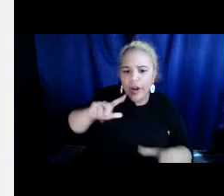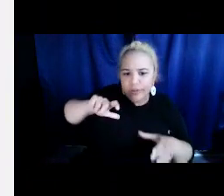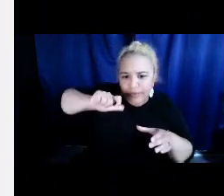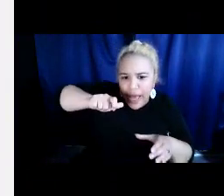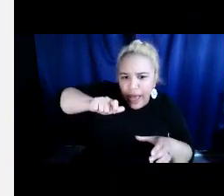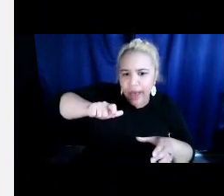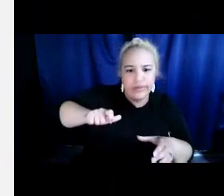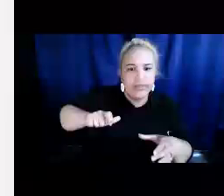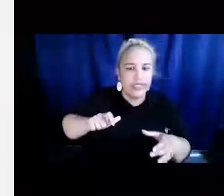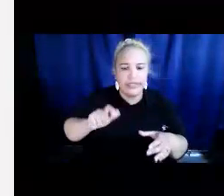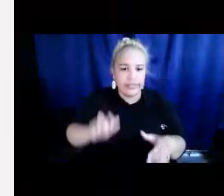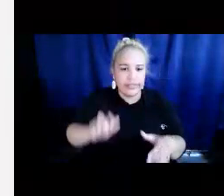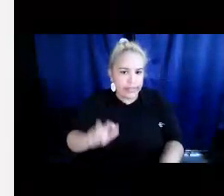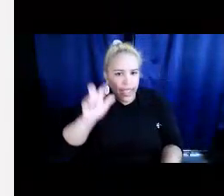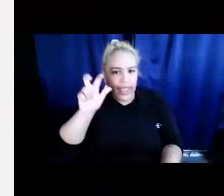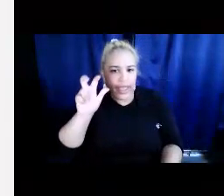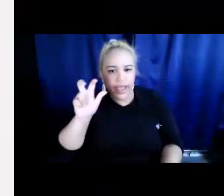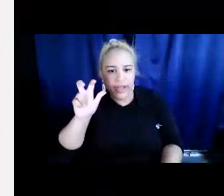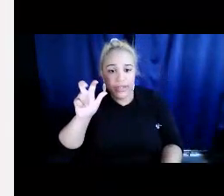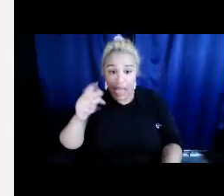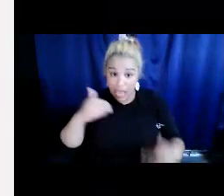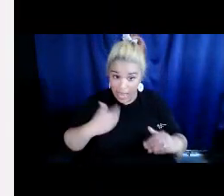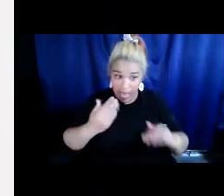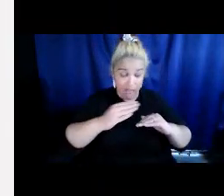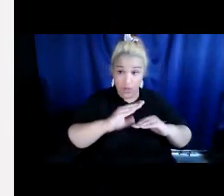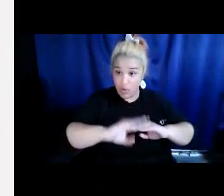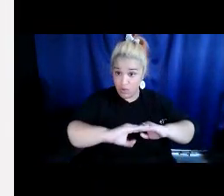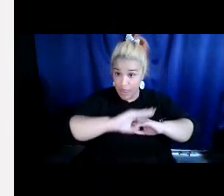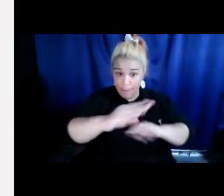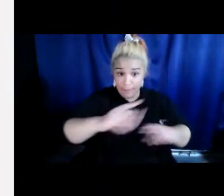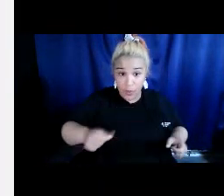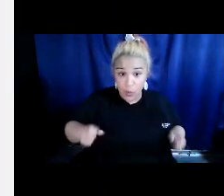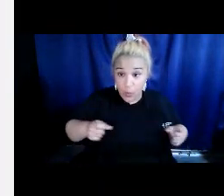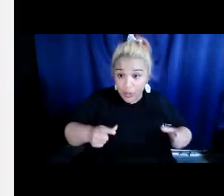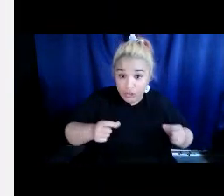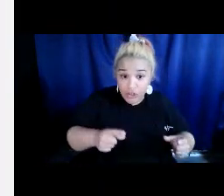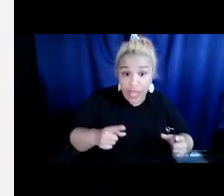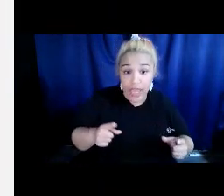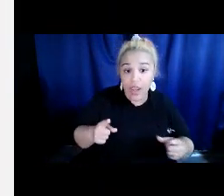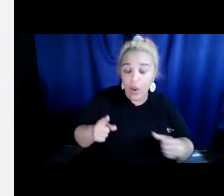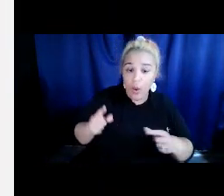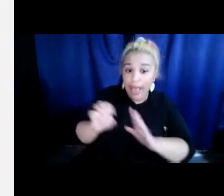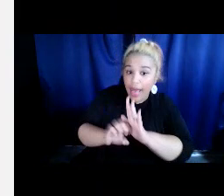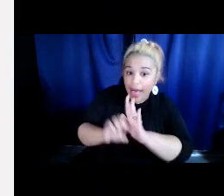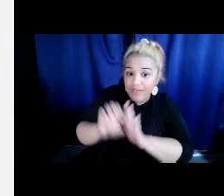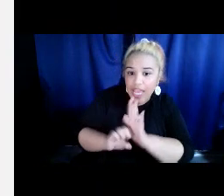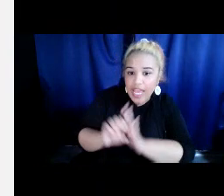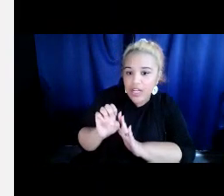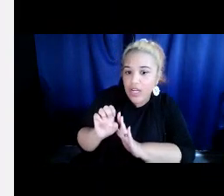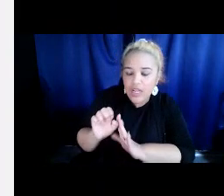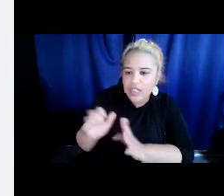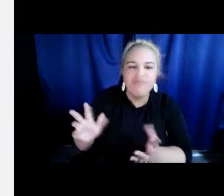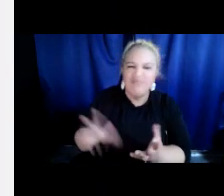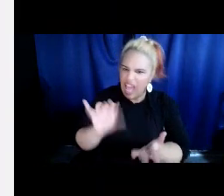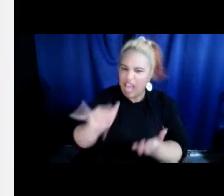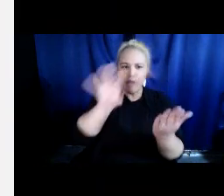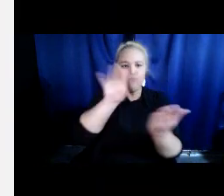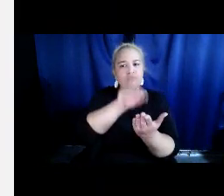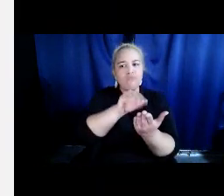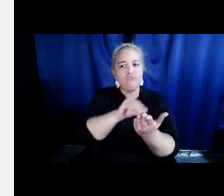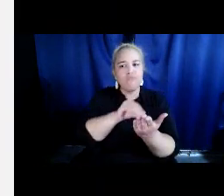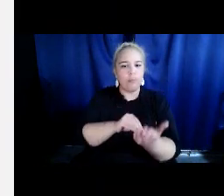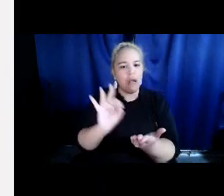strategy to support individuals who prefer a visual learning style. Tanya, can you tell me what some general best practice venues should consider